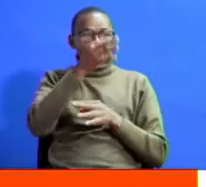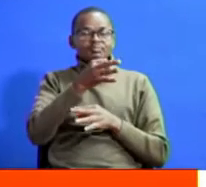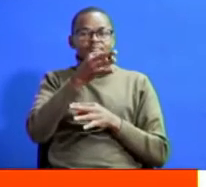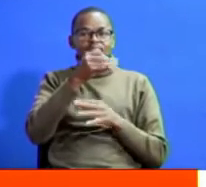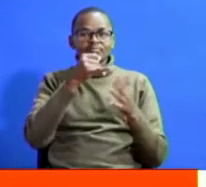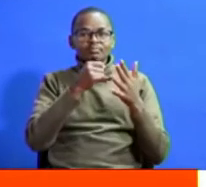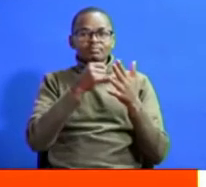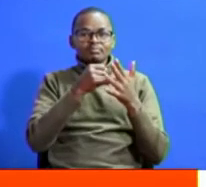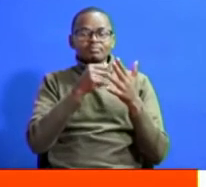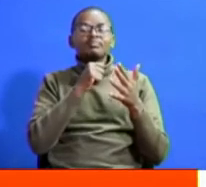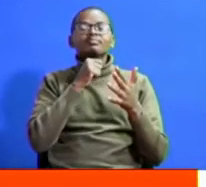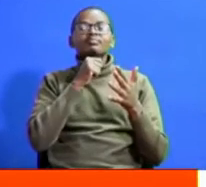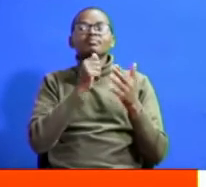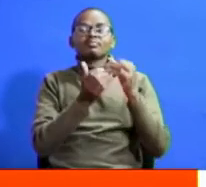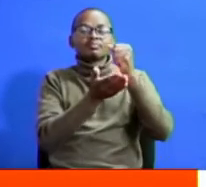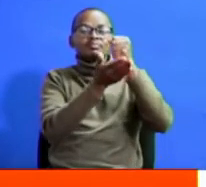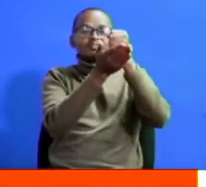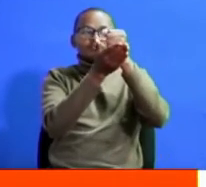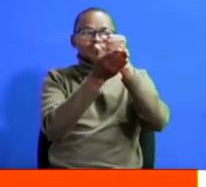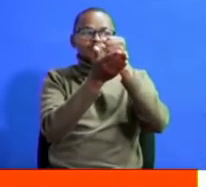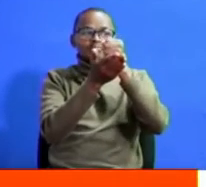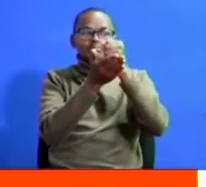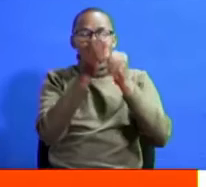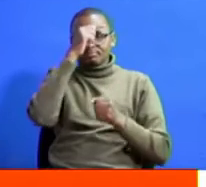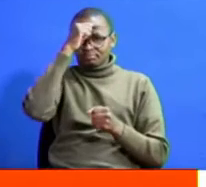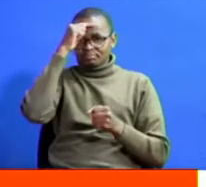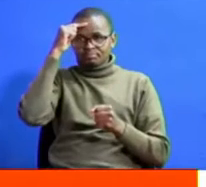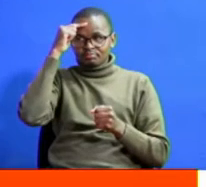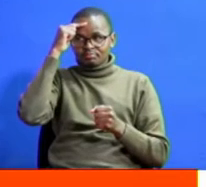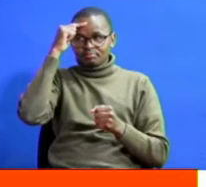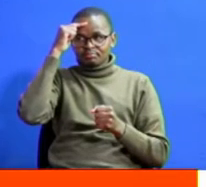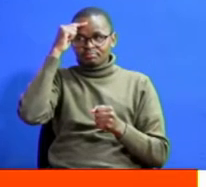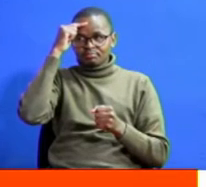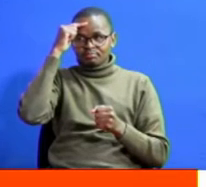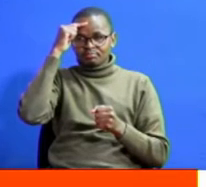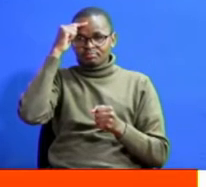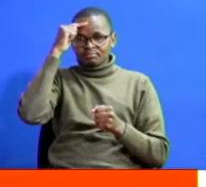it might not really help because